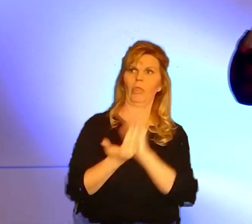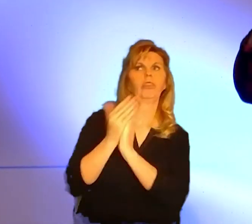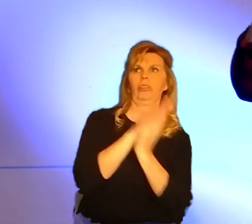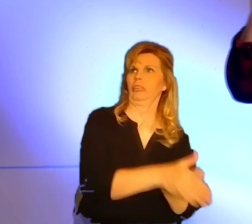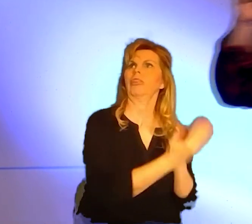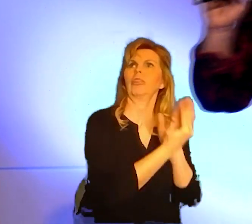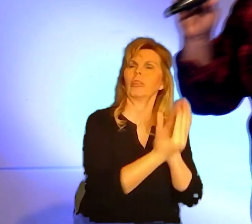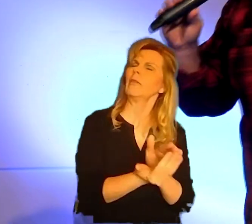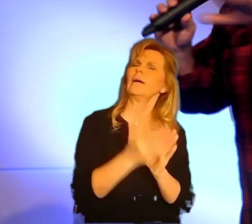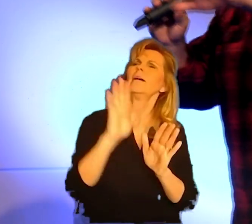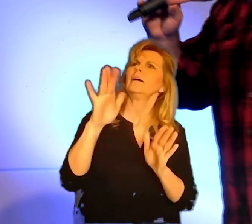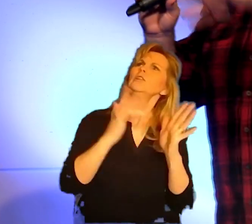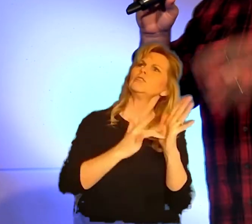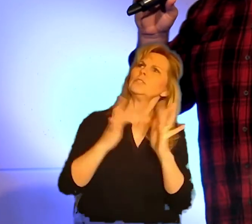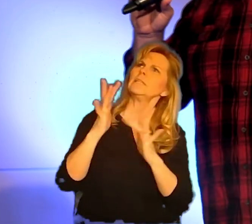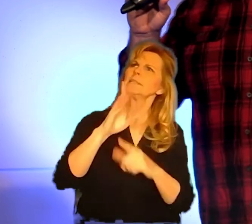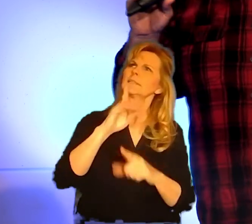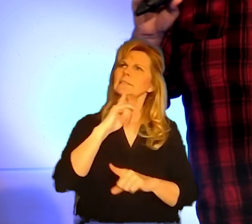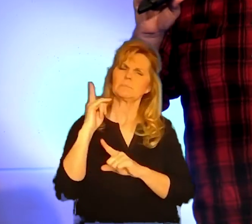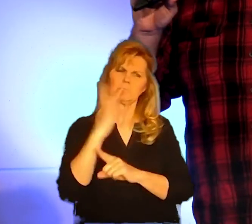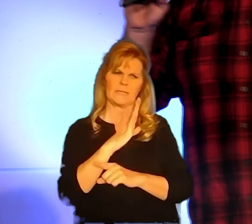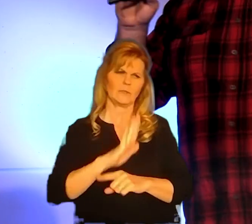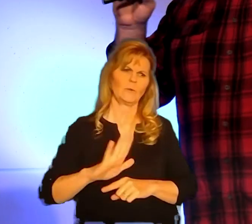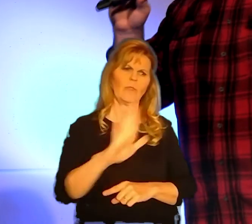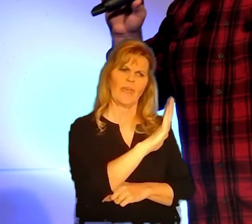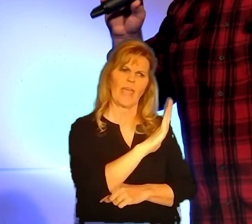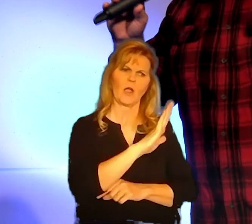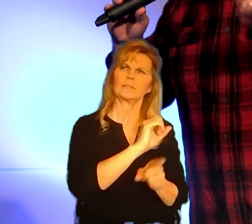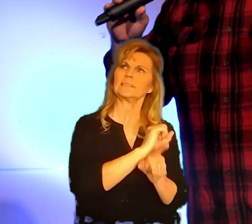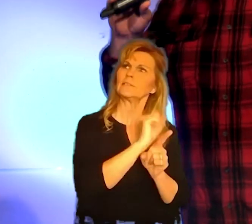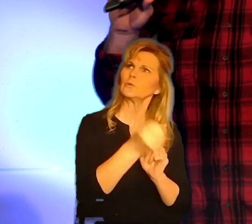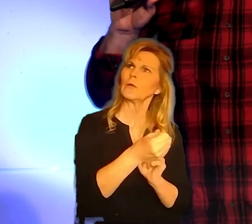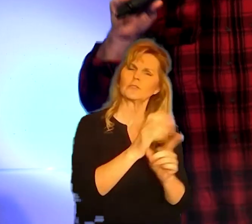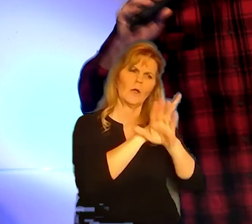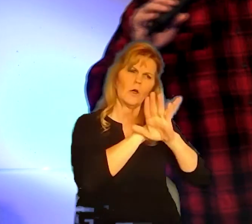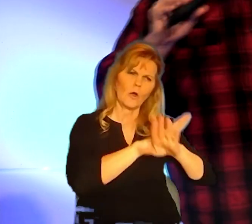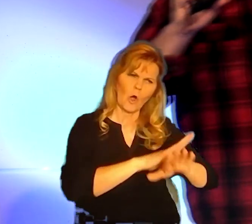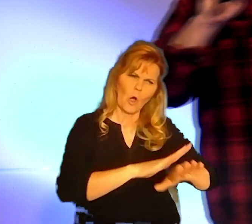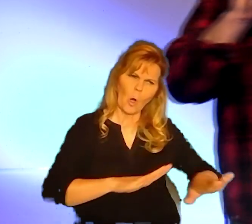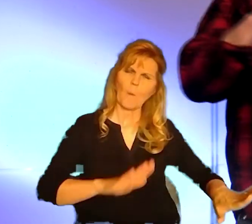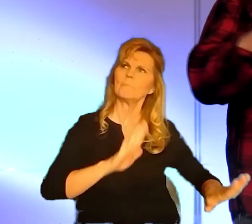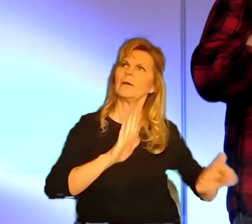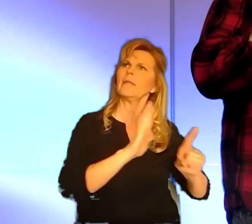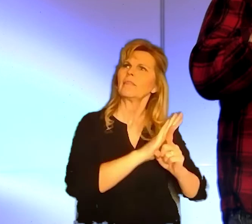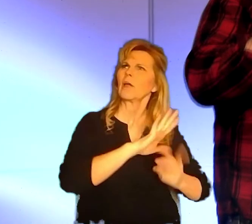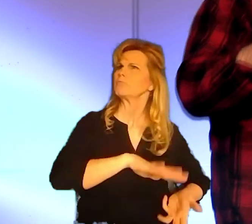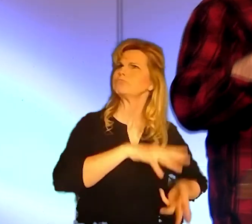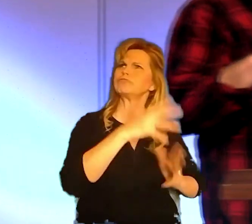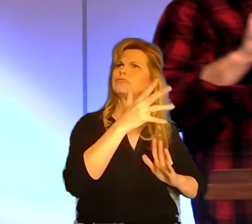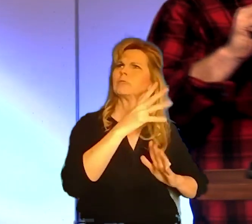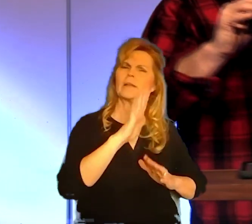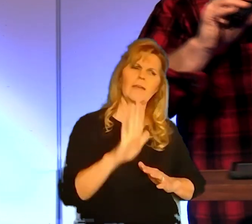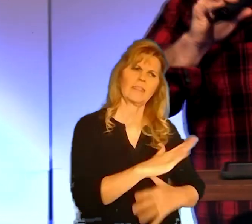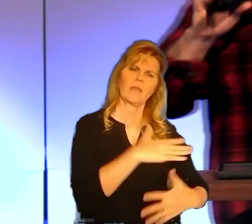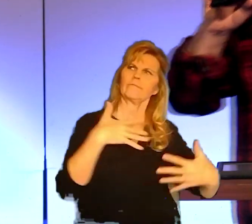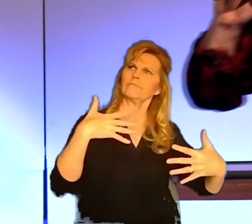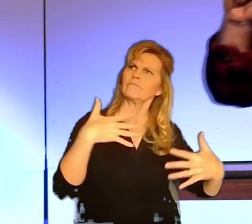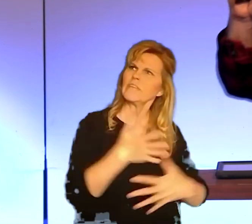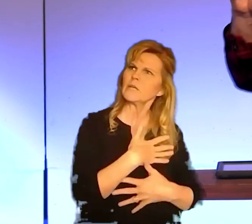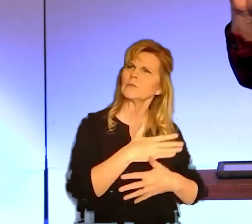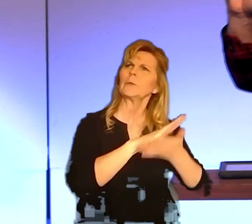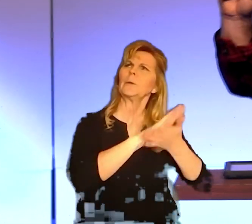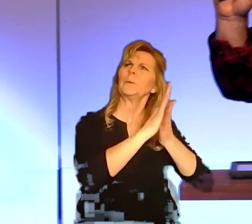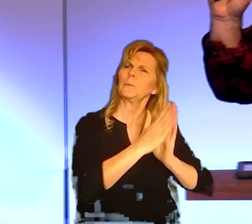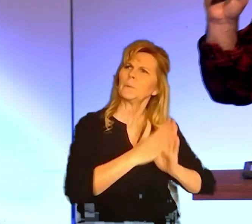that you would speak to their storm, that you would silence their storm, that you would silence their fears, that they would